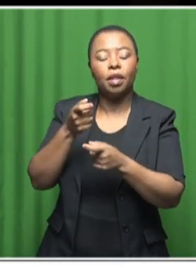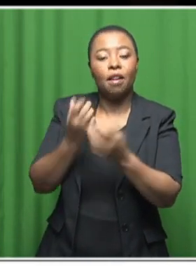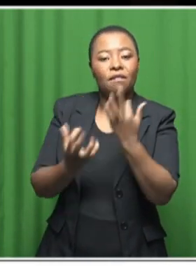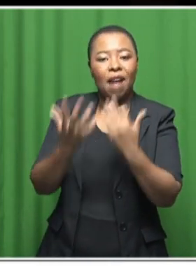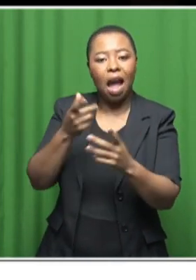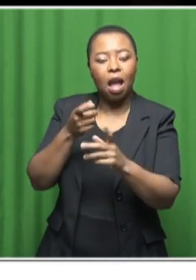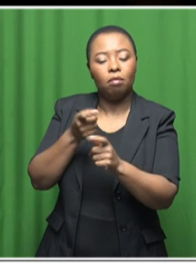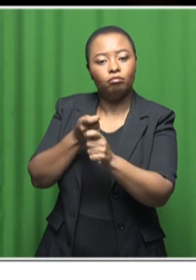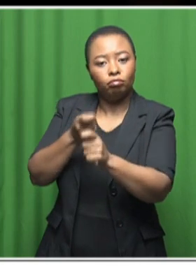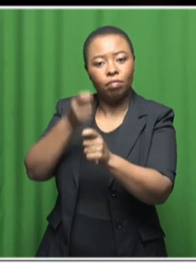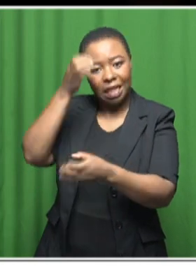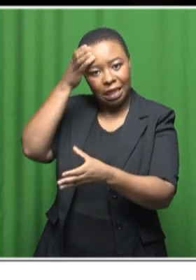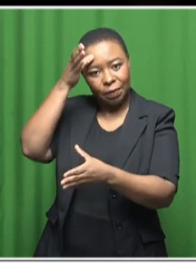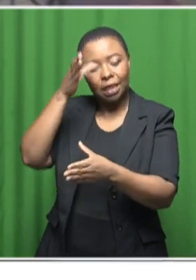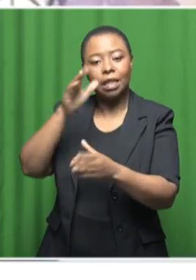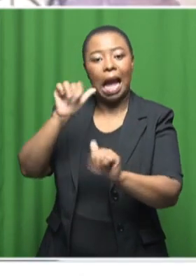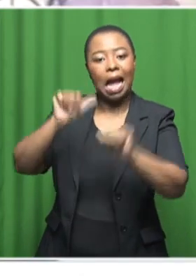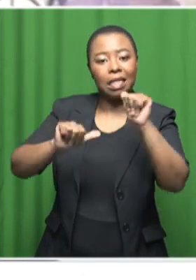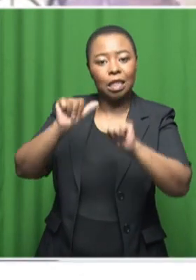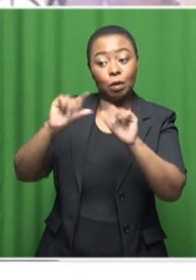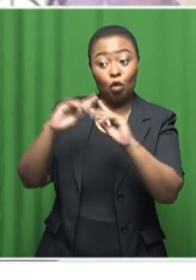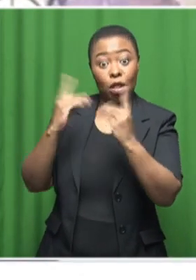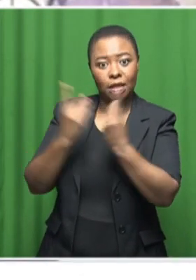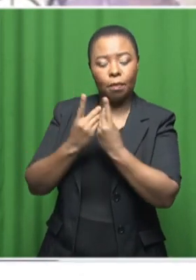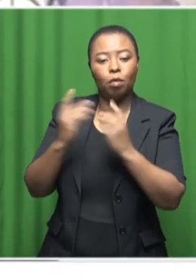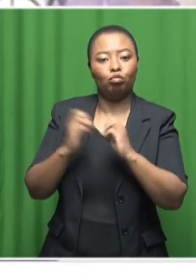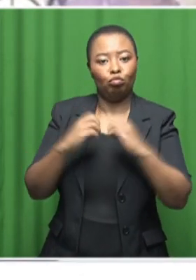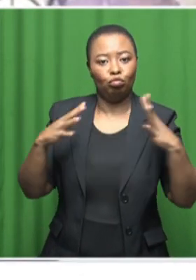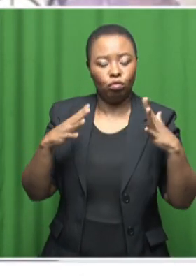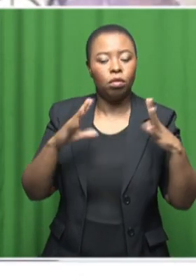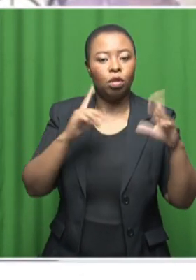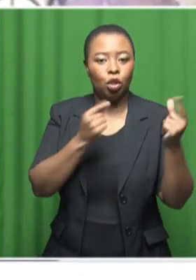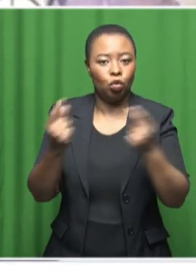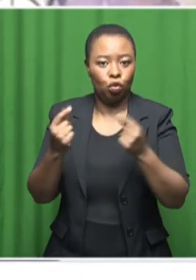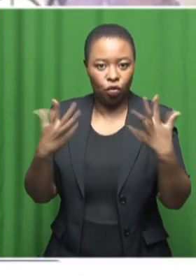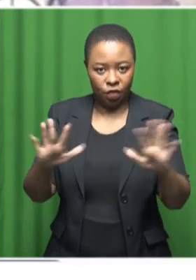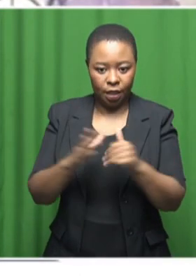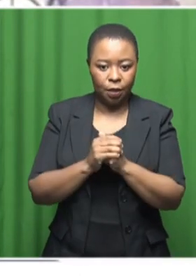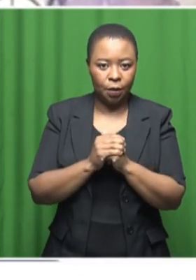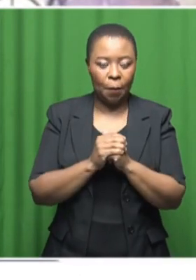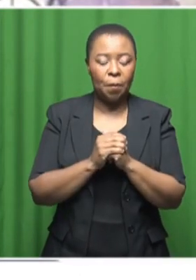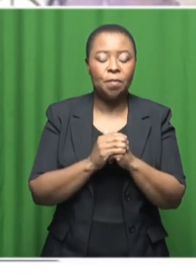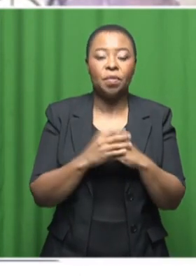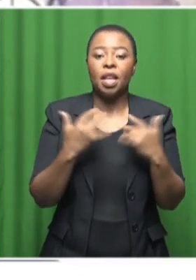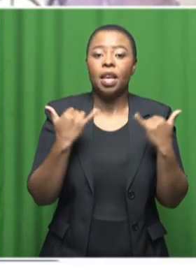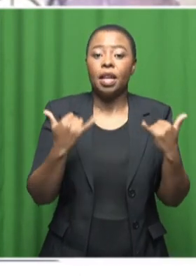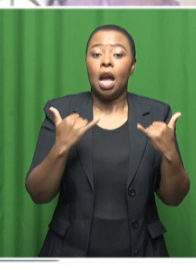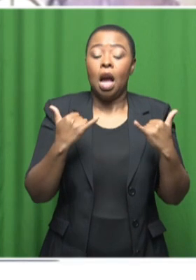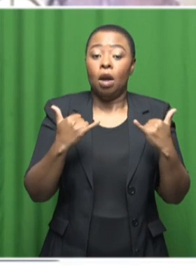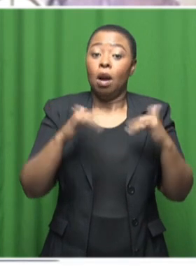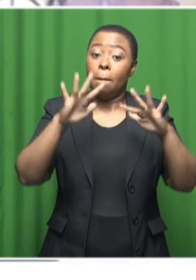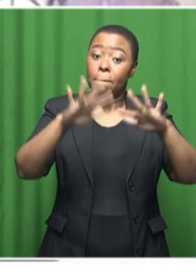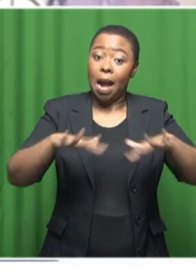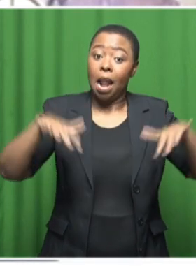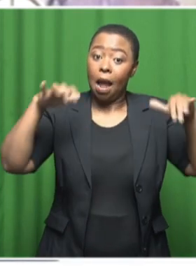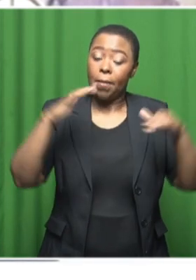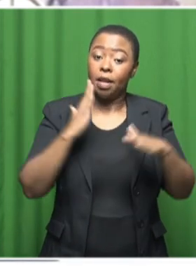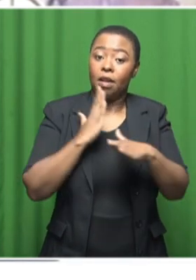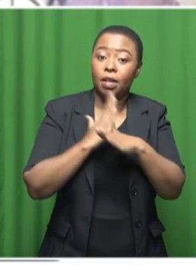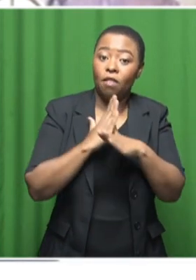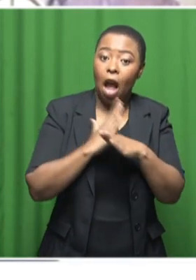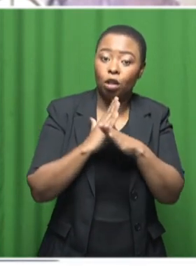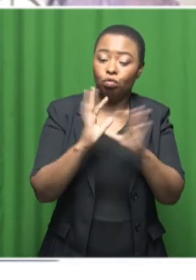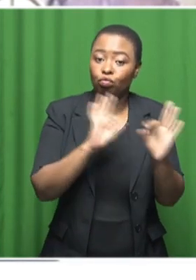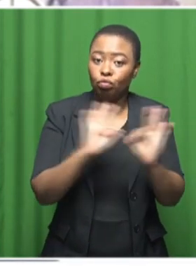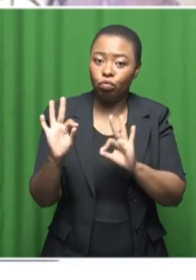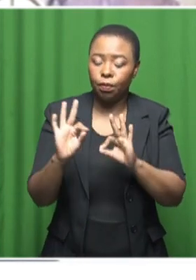an assessment for the department. Much ground towards restoring the function of Parliament and support for its business has